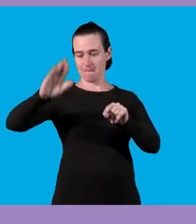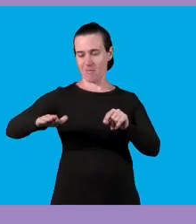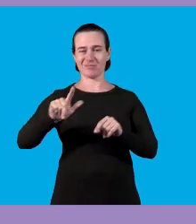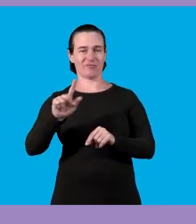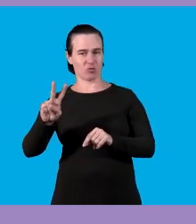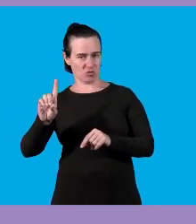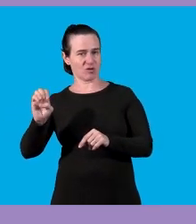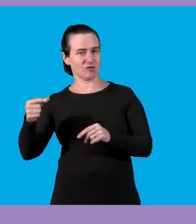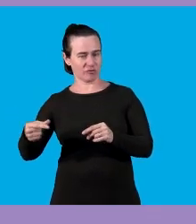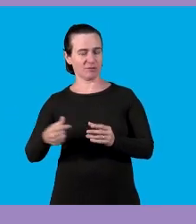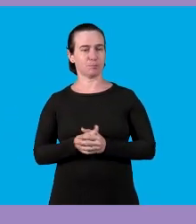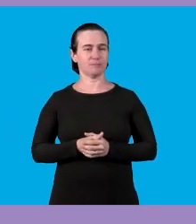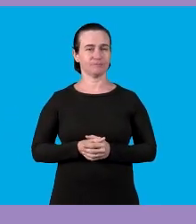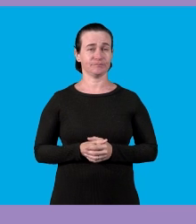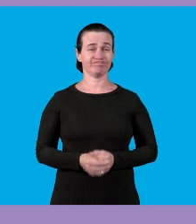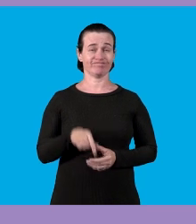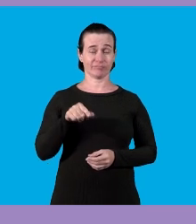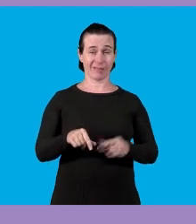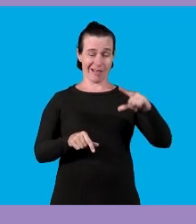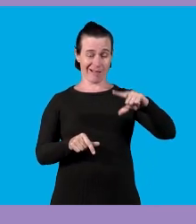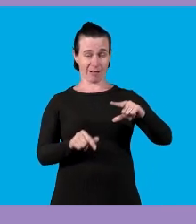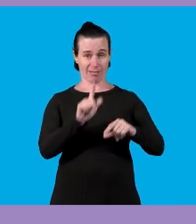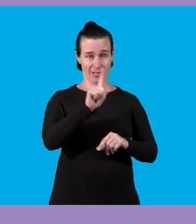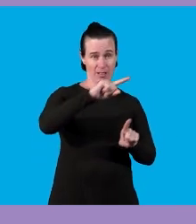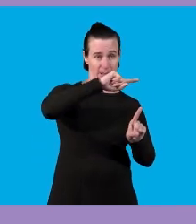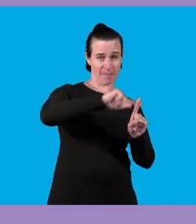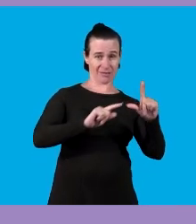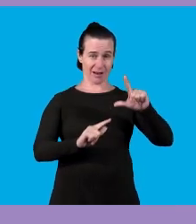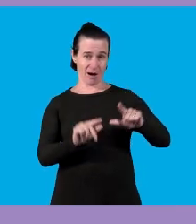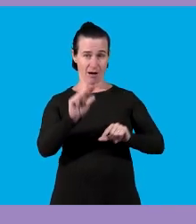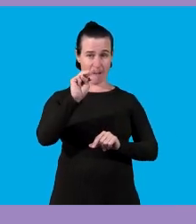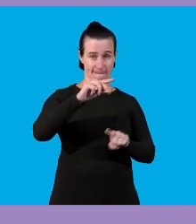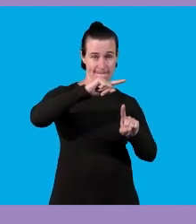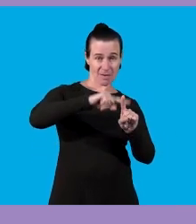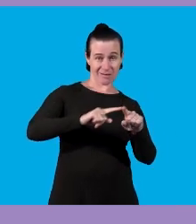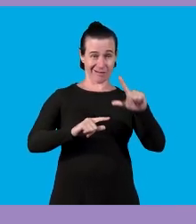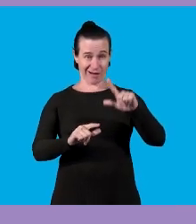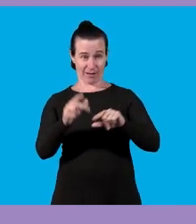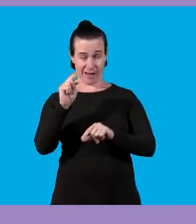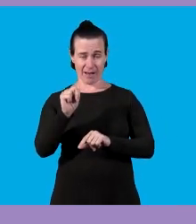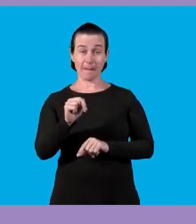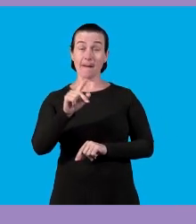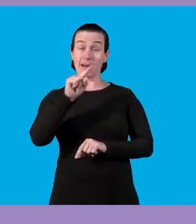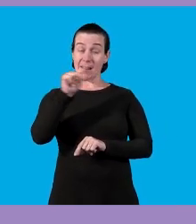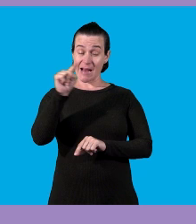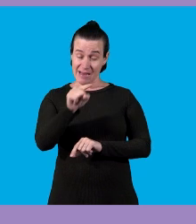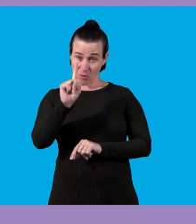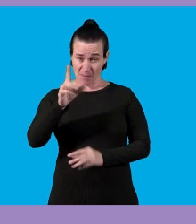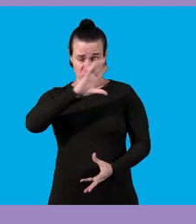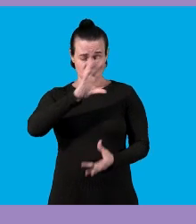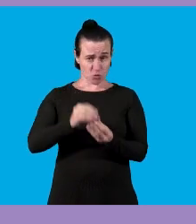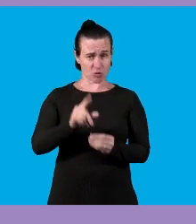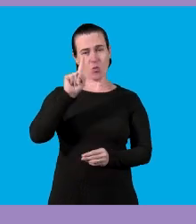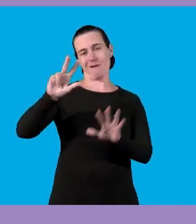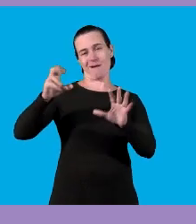that angle L plus angle M plus angle N should give me